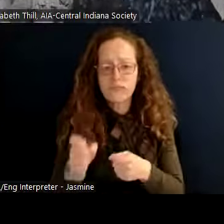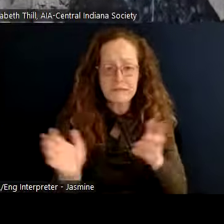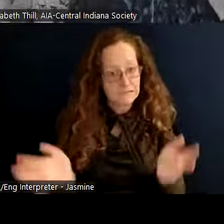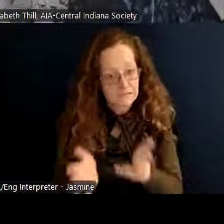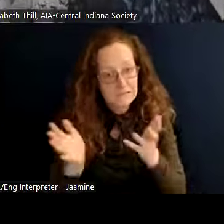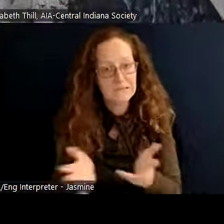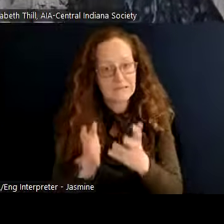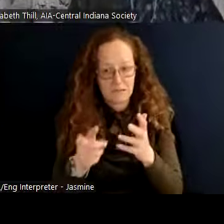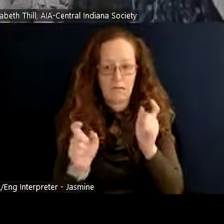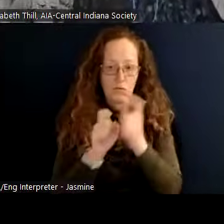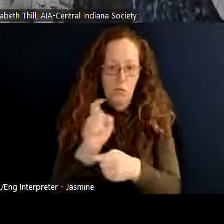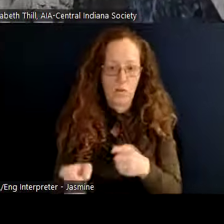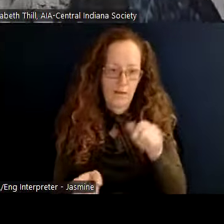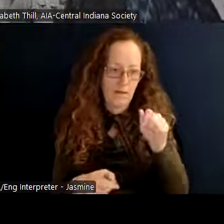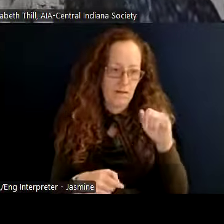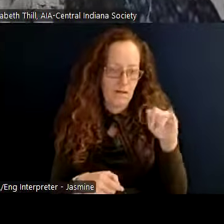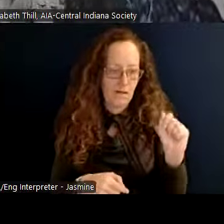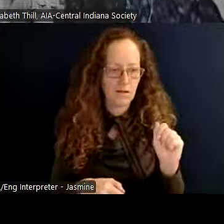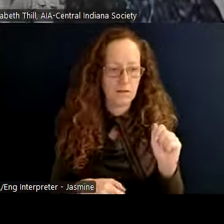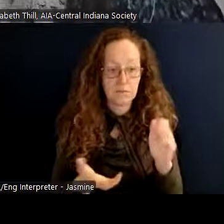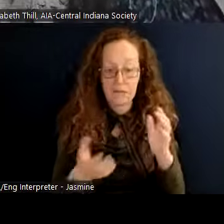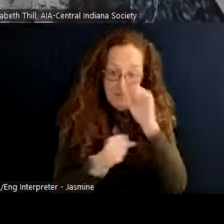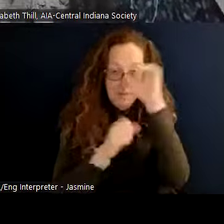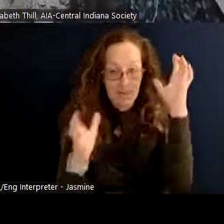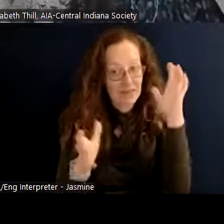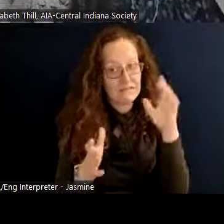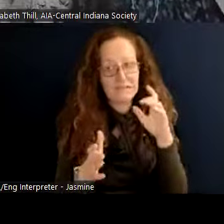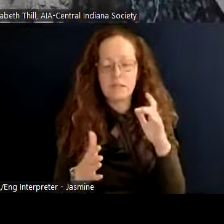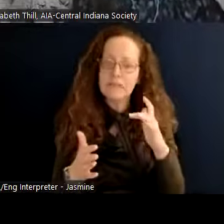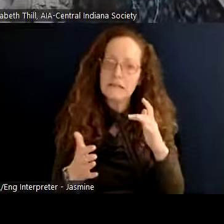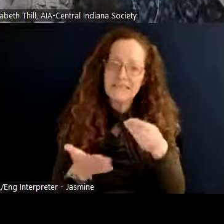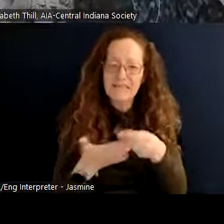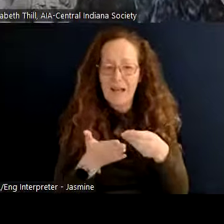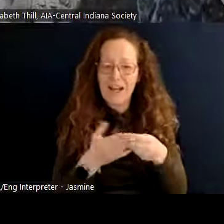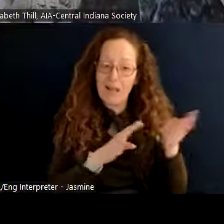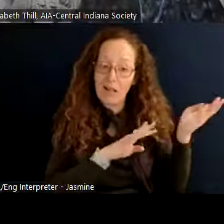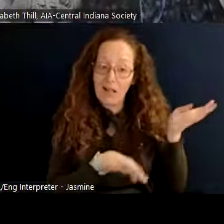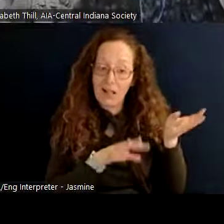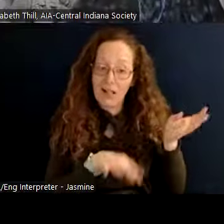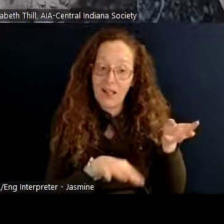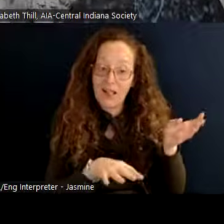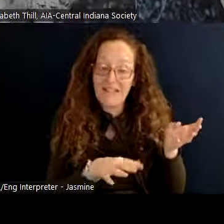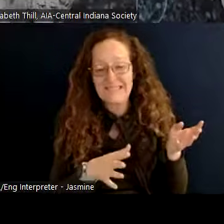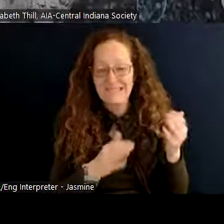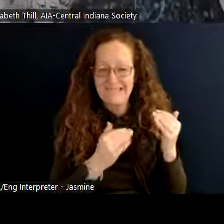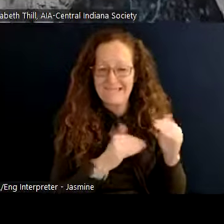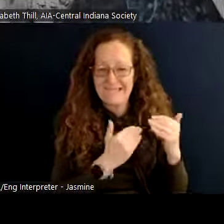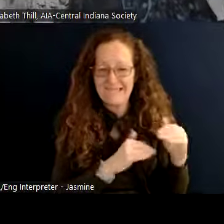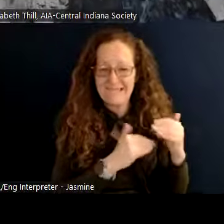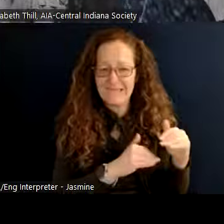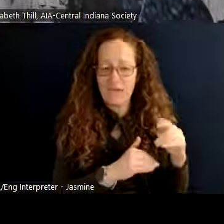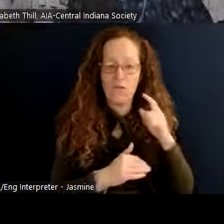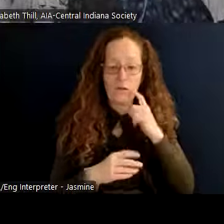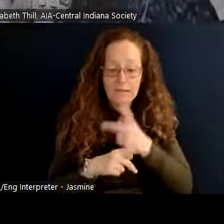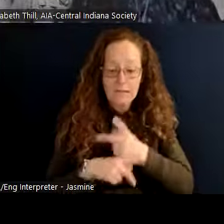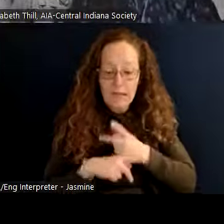can imagine, there's not a ton of money flowing into the careful examination of the past at